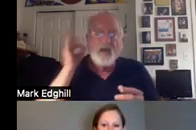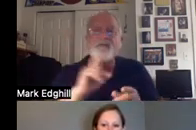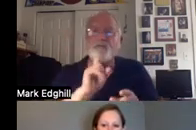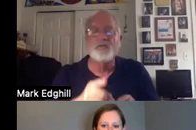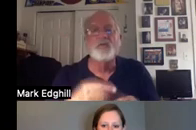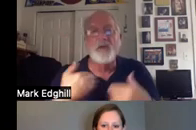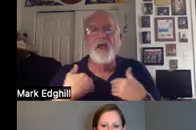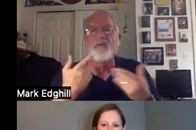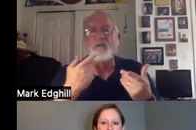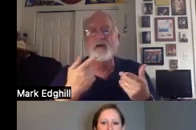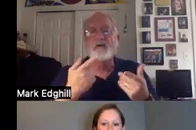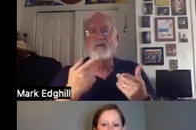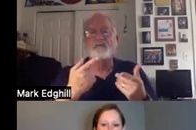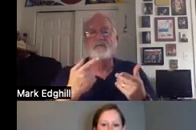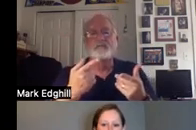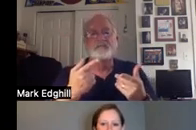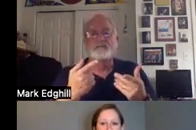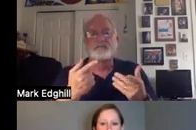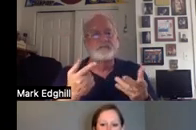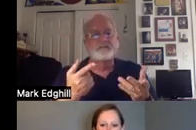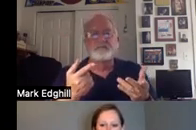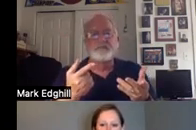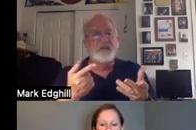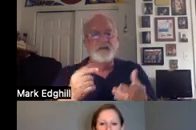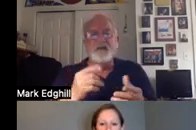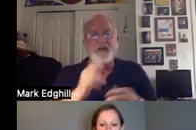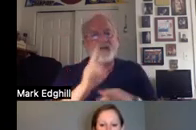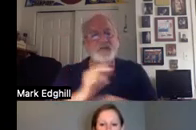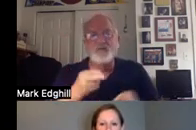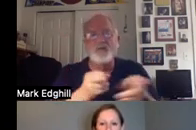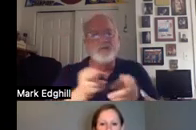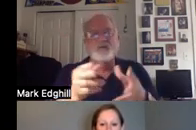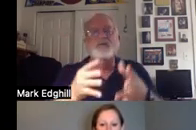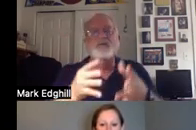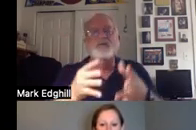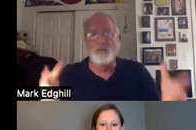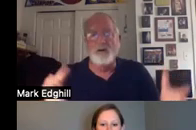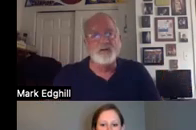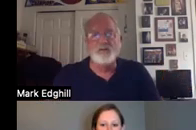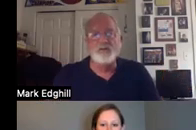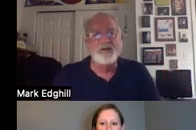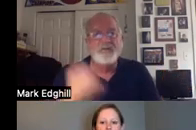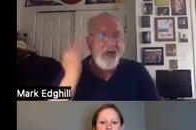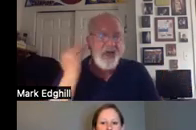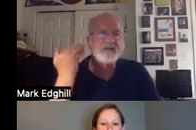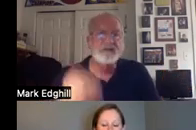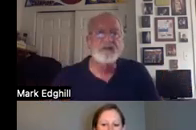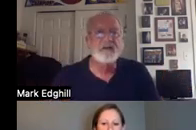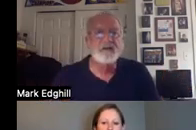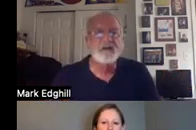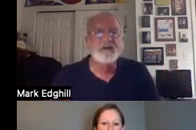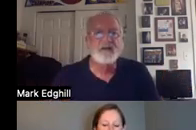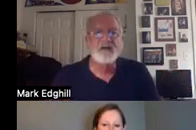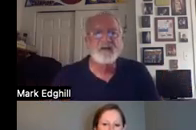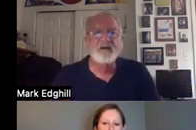Indian life, for sure. We have Indian life, absolutely. That uses the river so much. A lot of Indian life